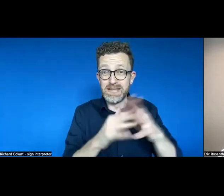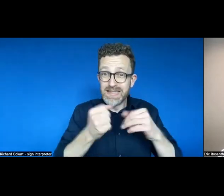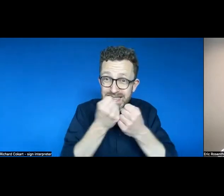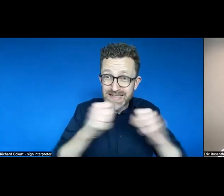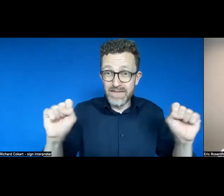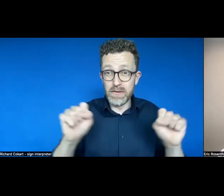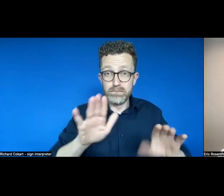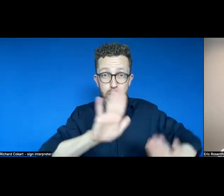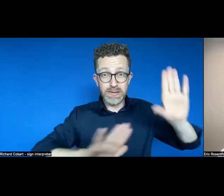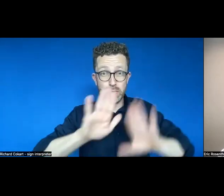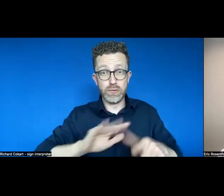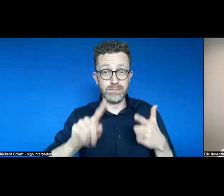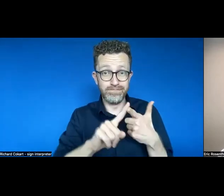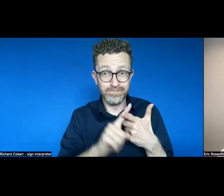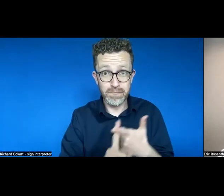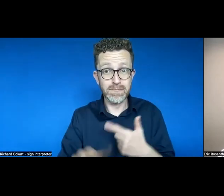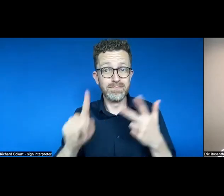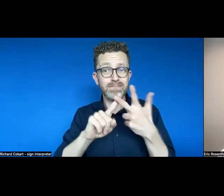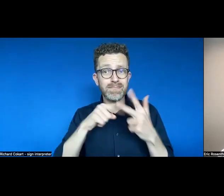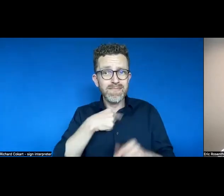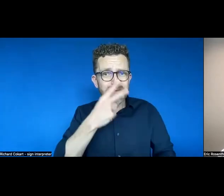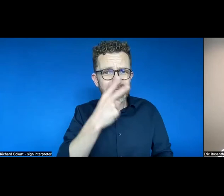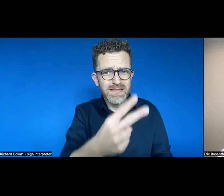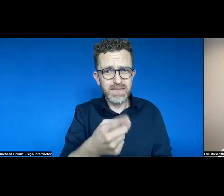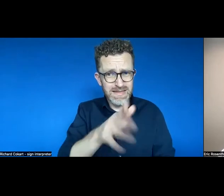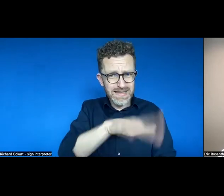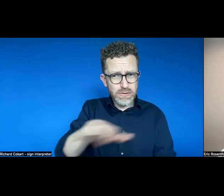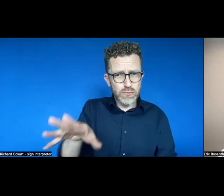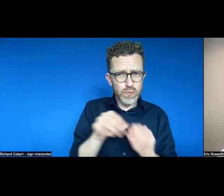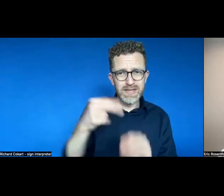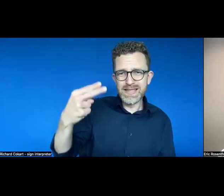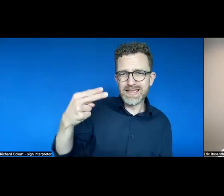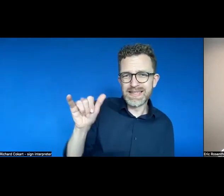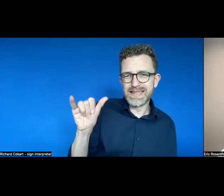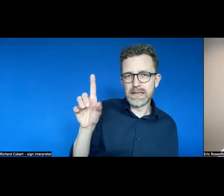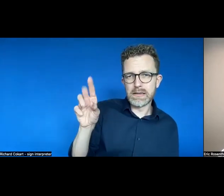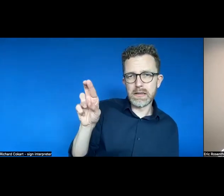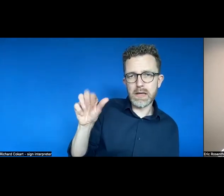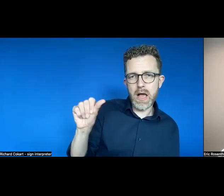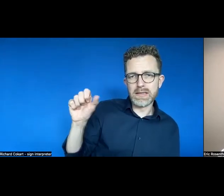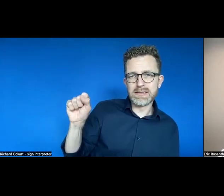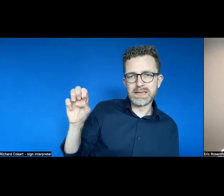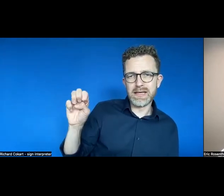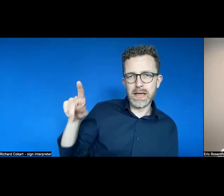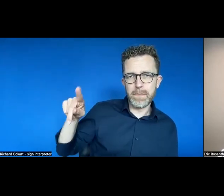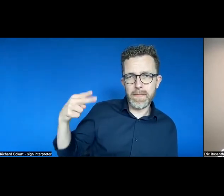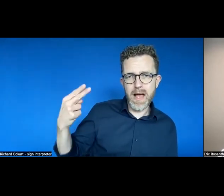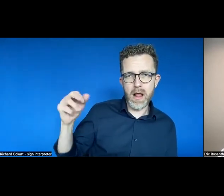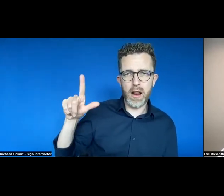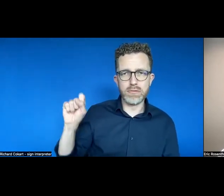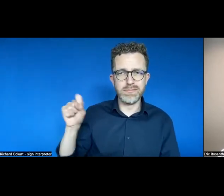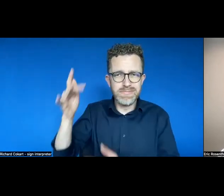clean, leaving them in those rooms, in those beds, is not enough.